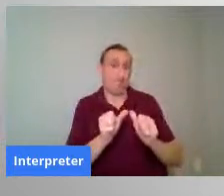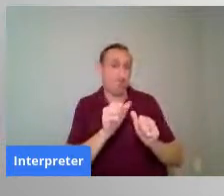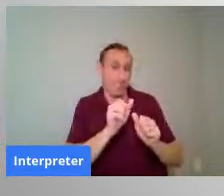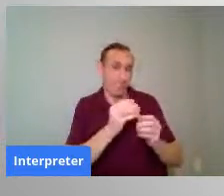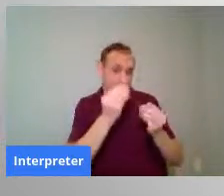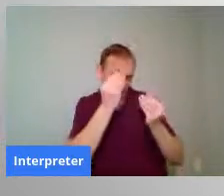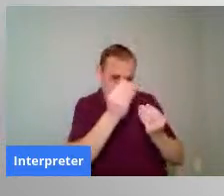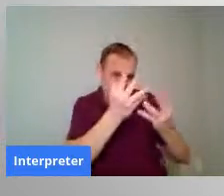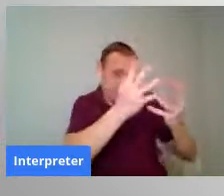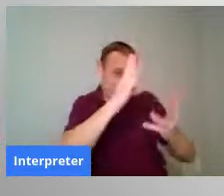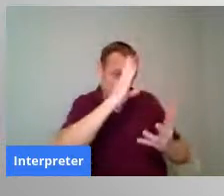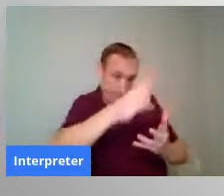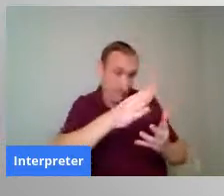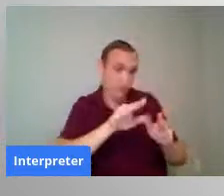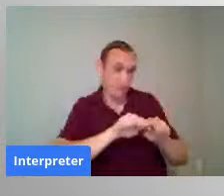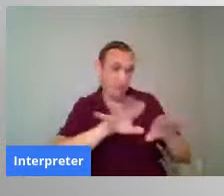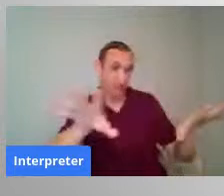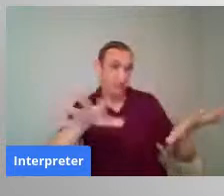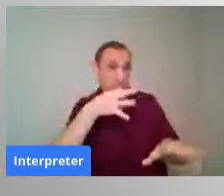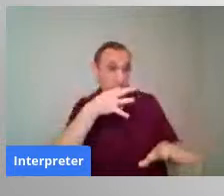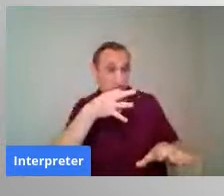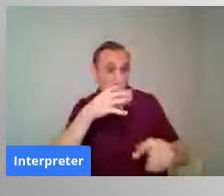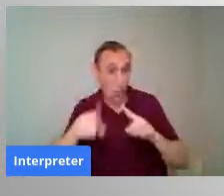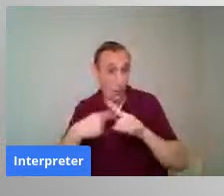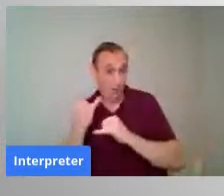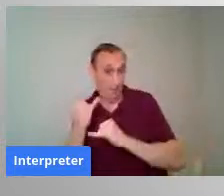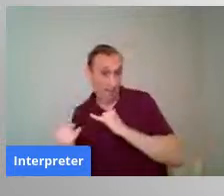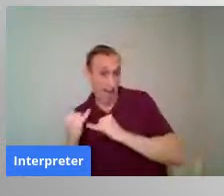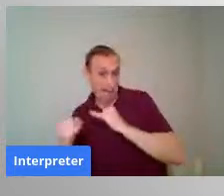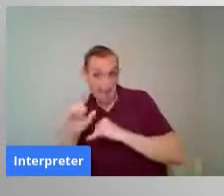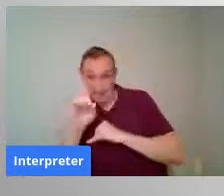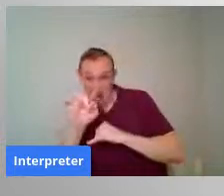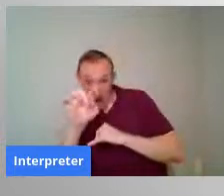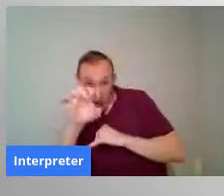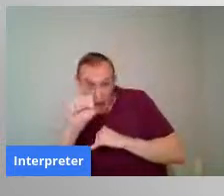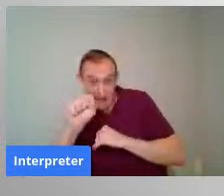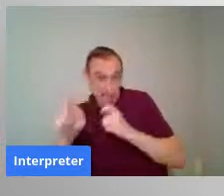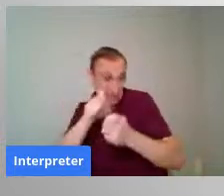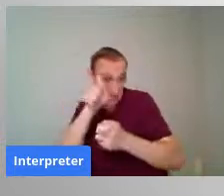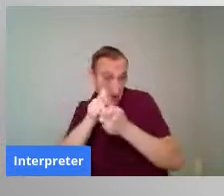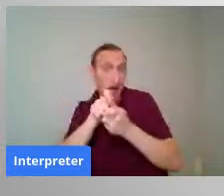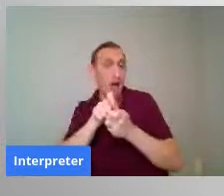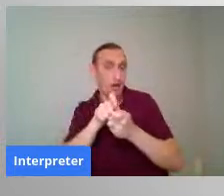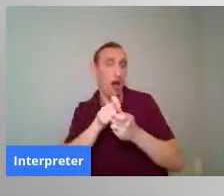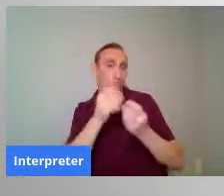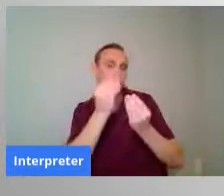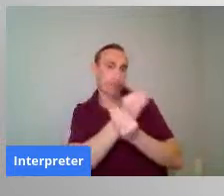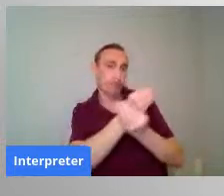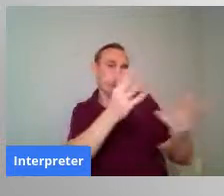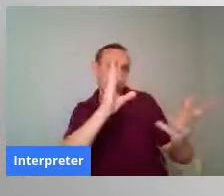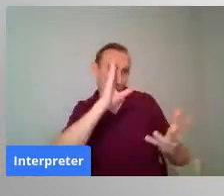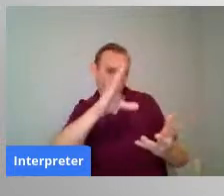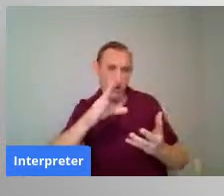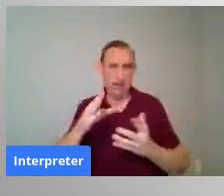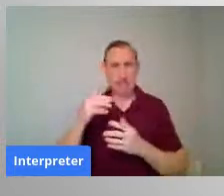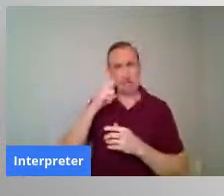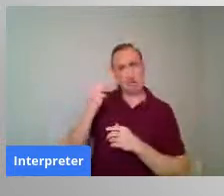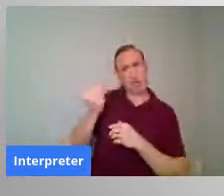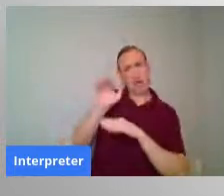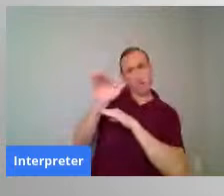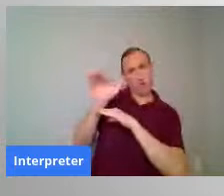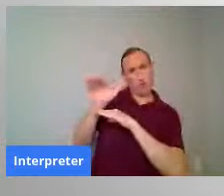program. But I think that once we can finalize that, we will. I'm actually doing a convening of my team, I believe, on Monday